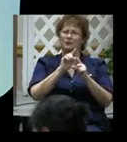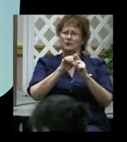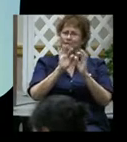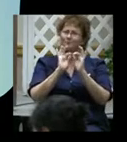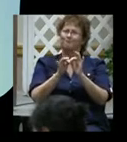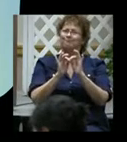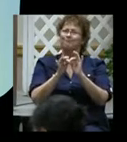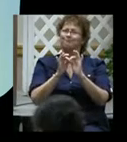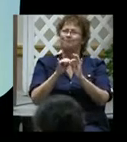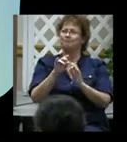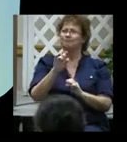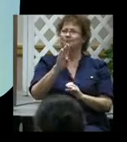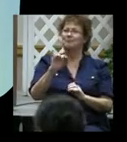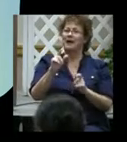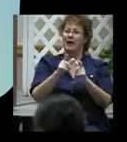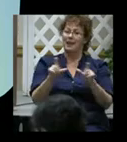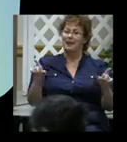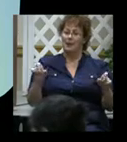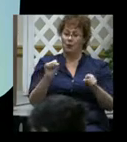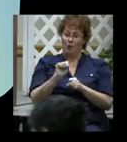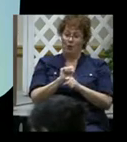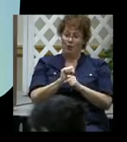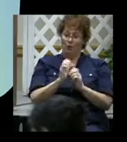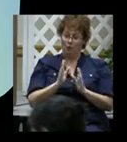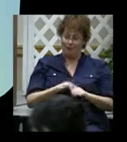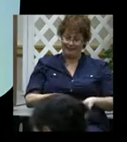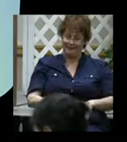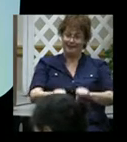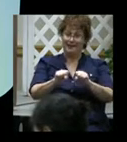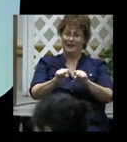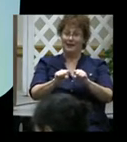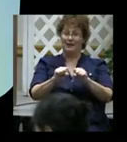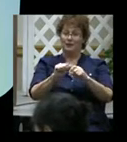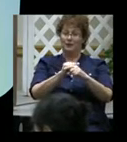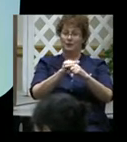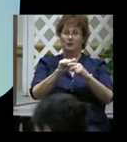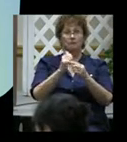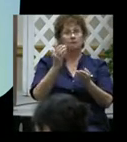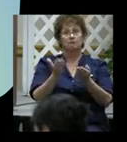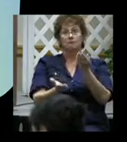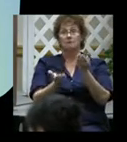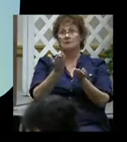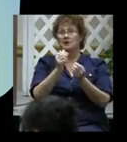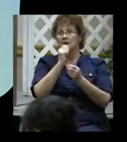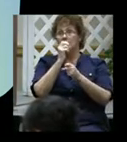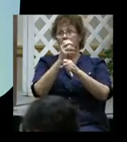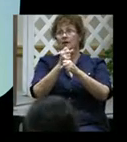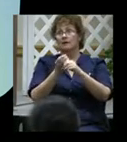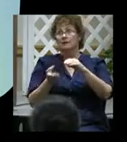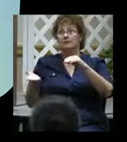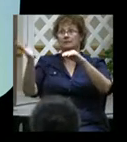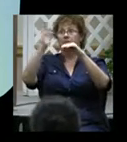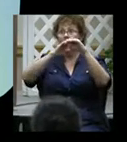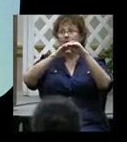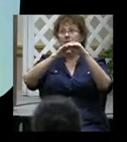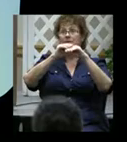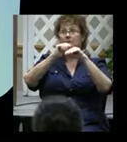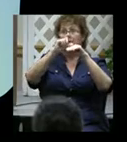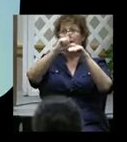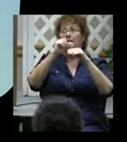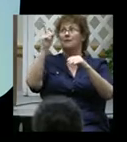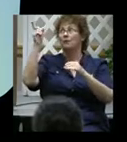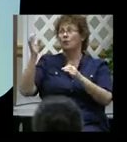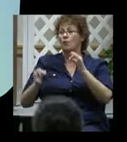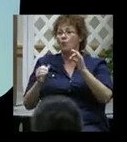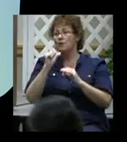the bilingual employees who take the training may not get that pay differential because the court might not have the